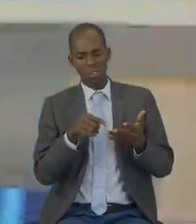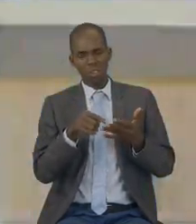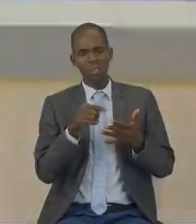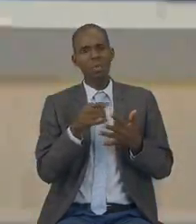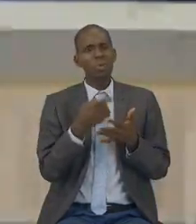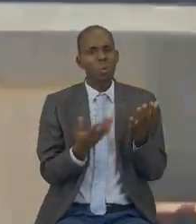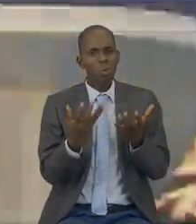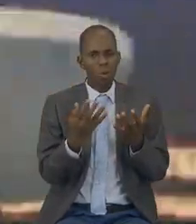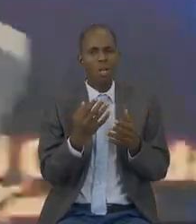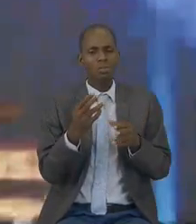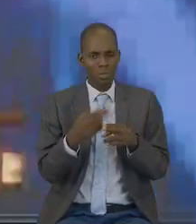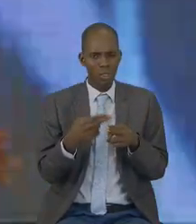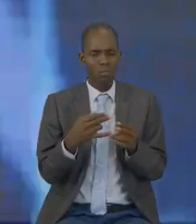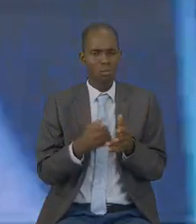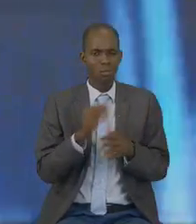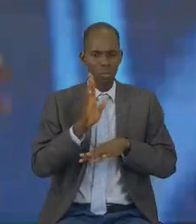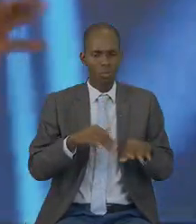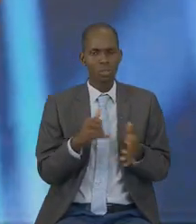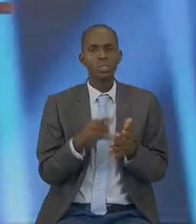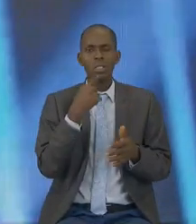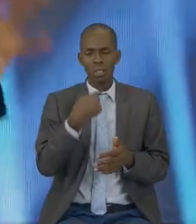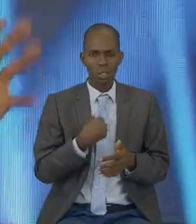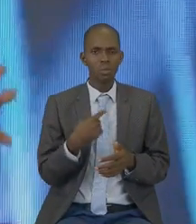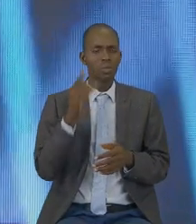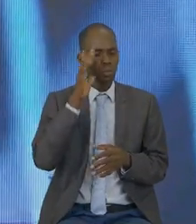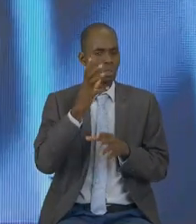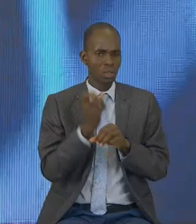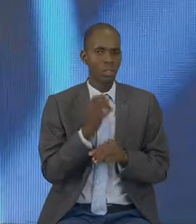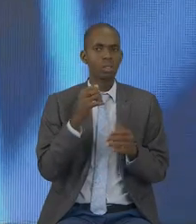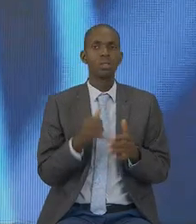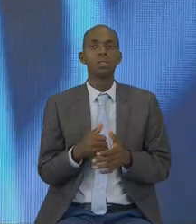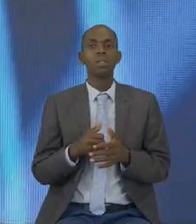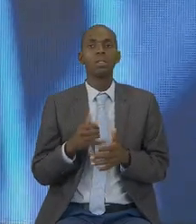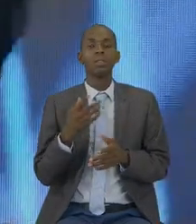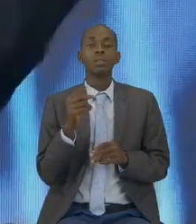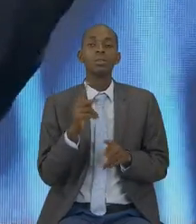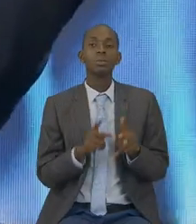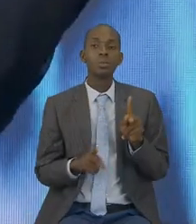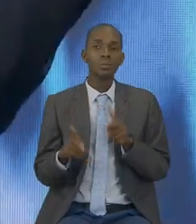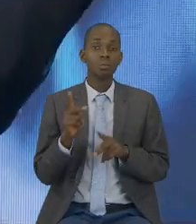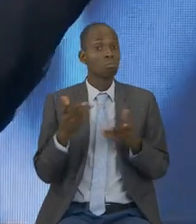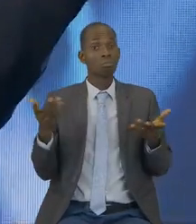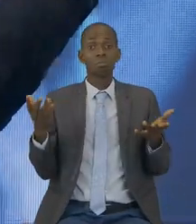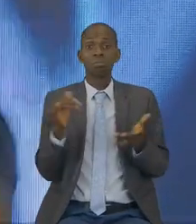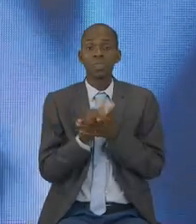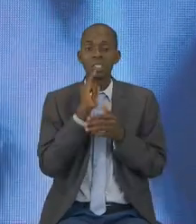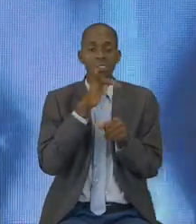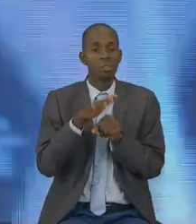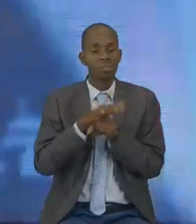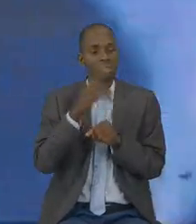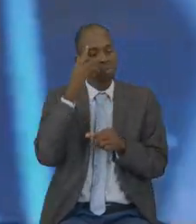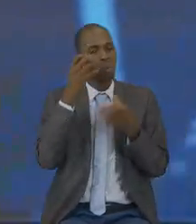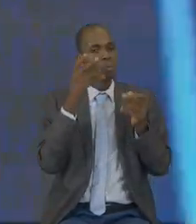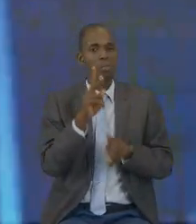you want. Name it and claim it. It is yours. There are people, that's all they're looking for. The